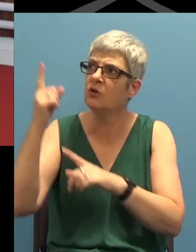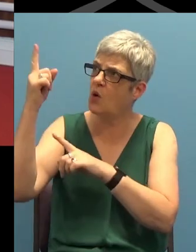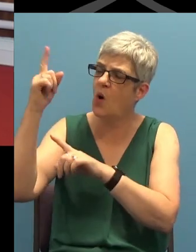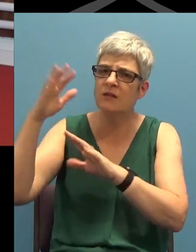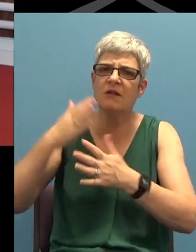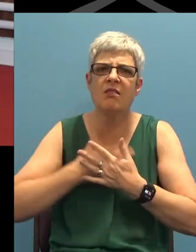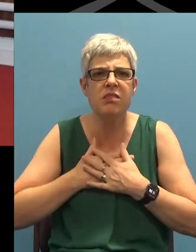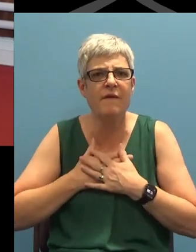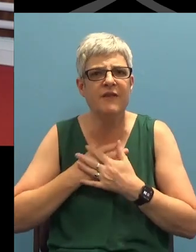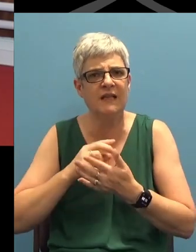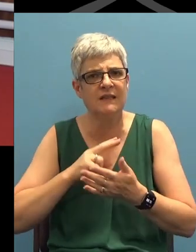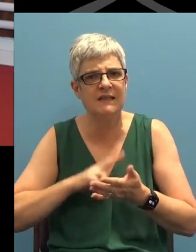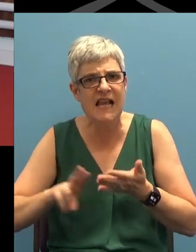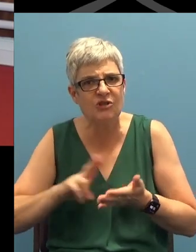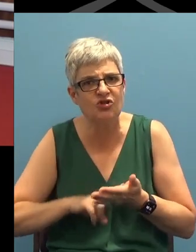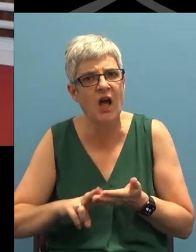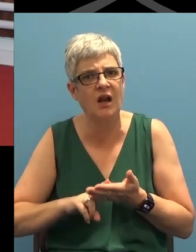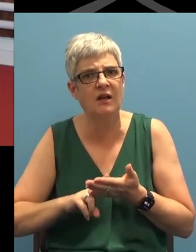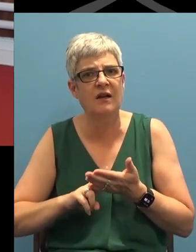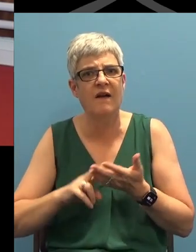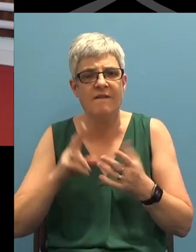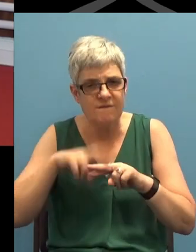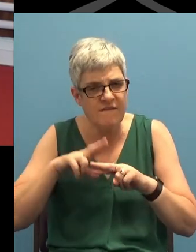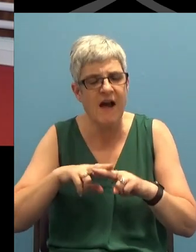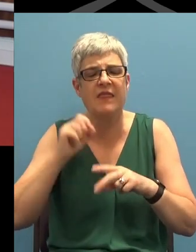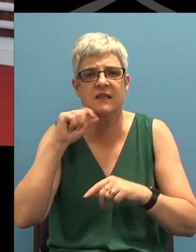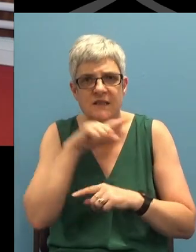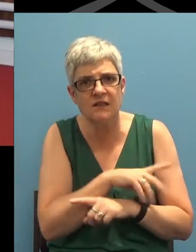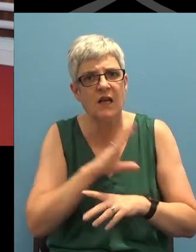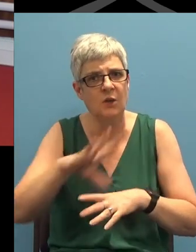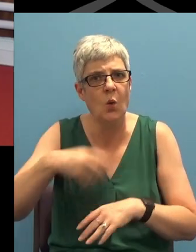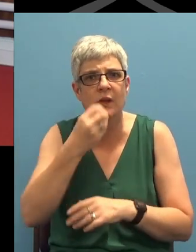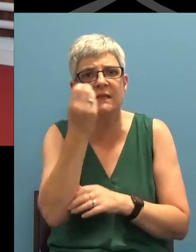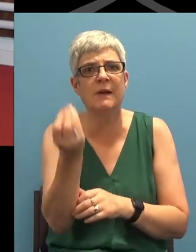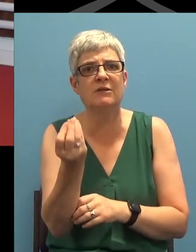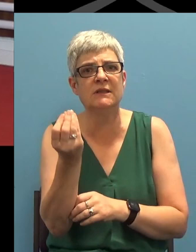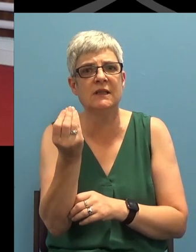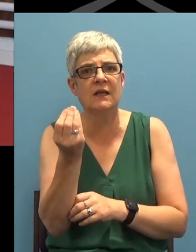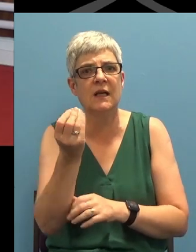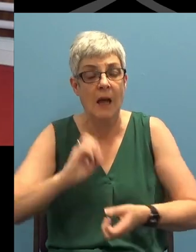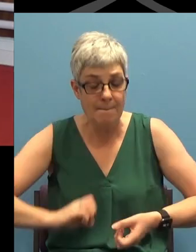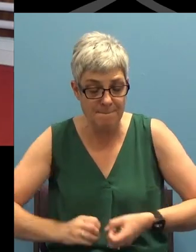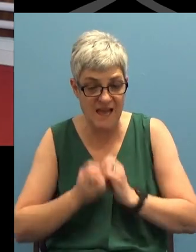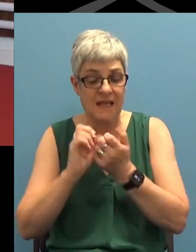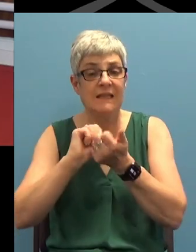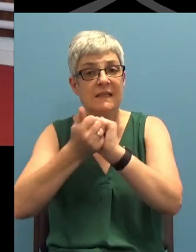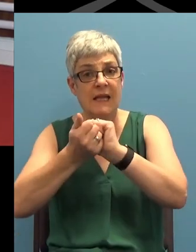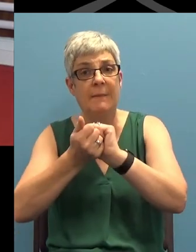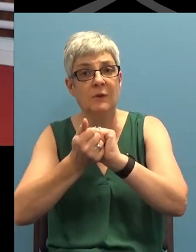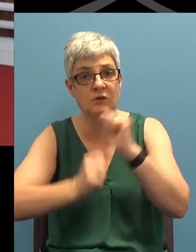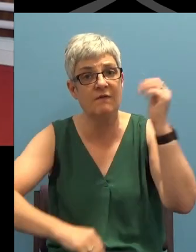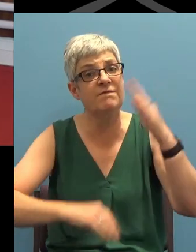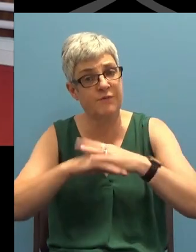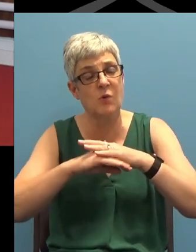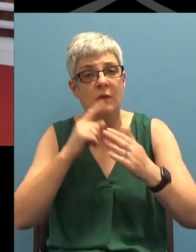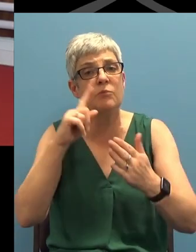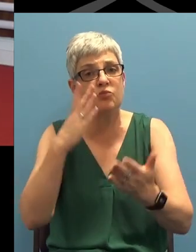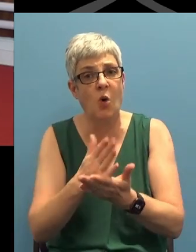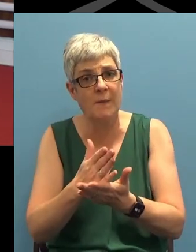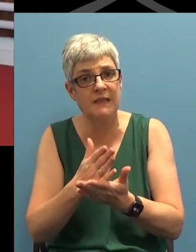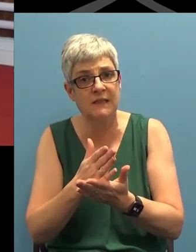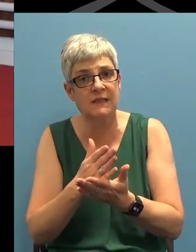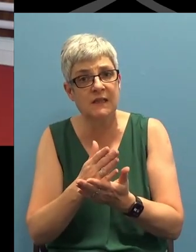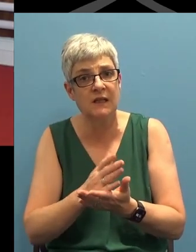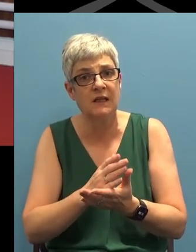Father, Son, and Holy Spirit. And making disciples is the fulfilling of the promise and the call of